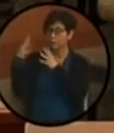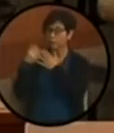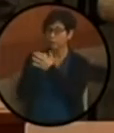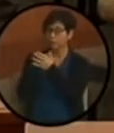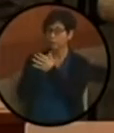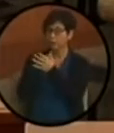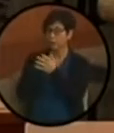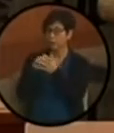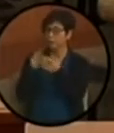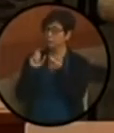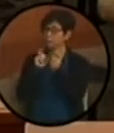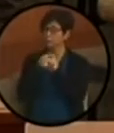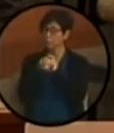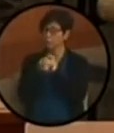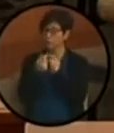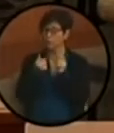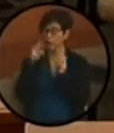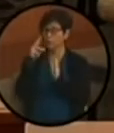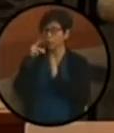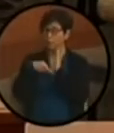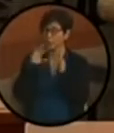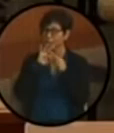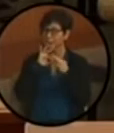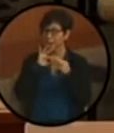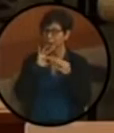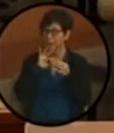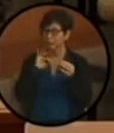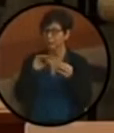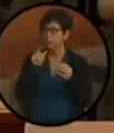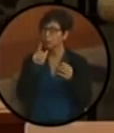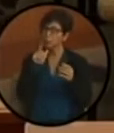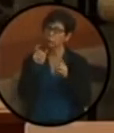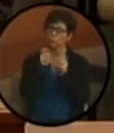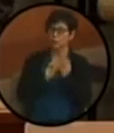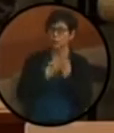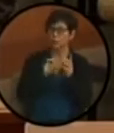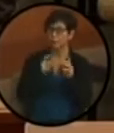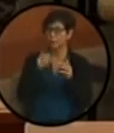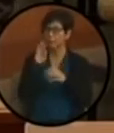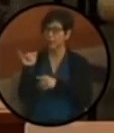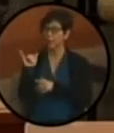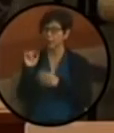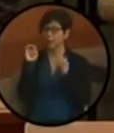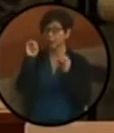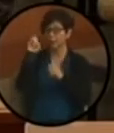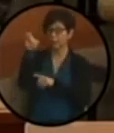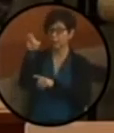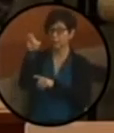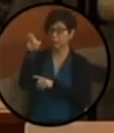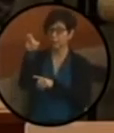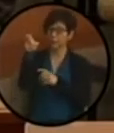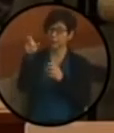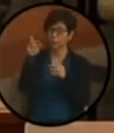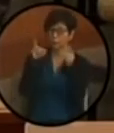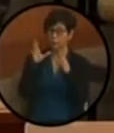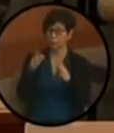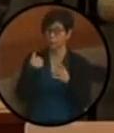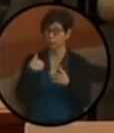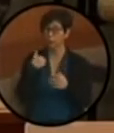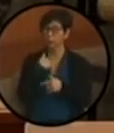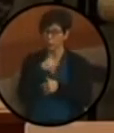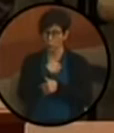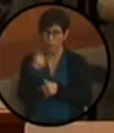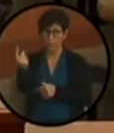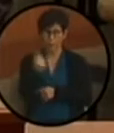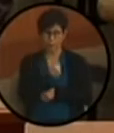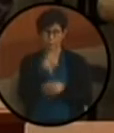I will be reading a statement prepared by the Executive Director, Ethan Thampy. In May 2010, we first approached City Council about the misuse of